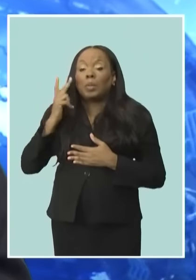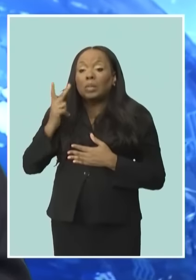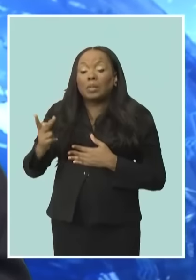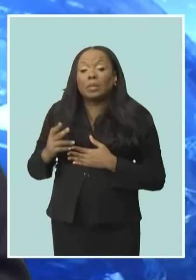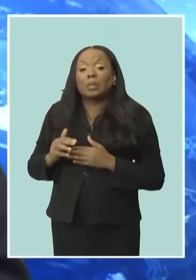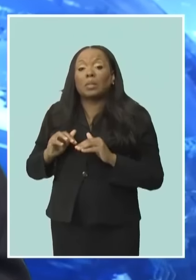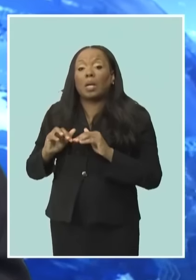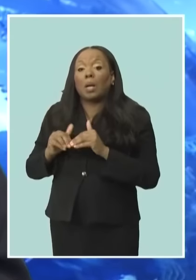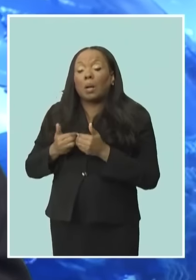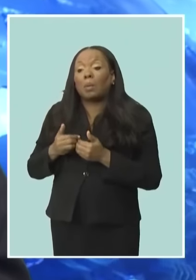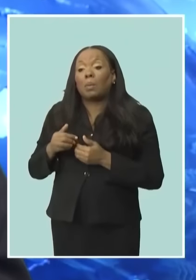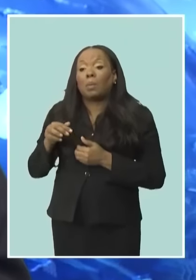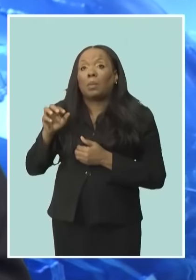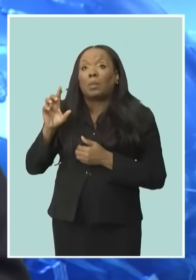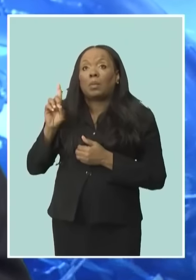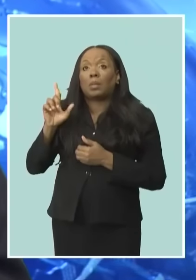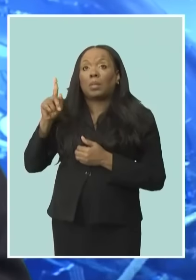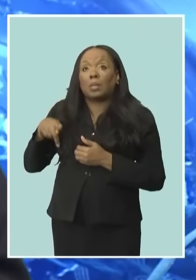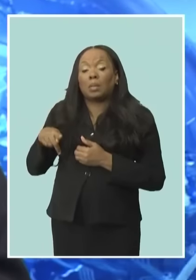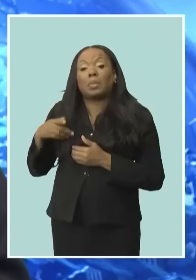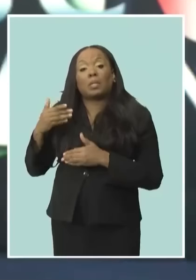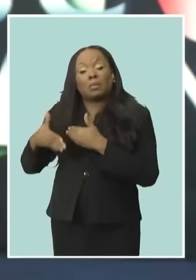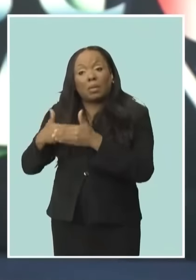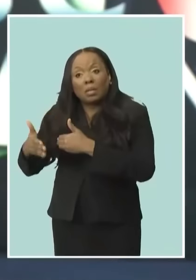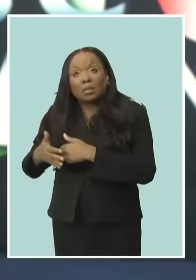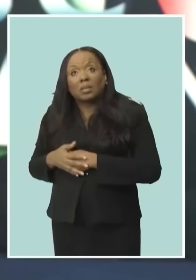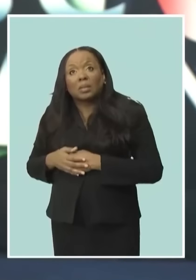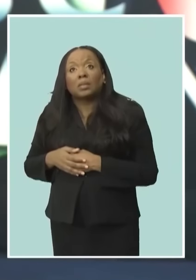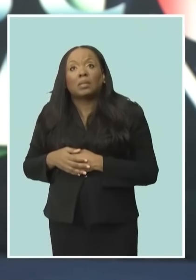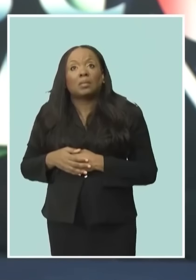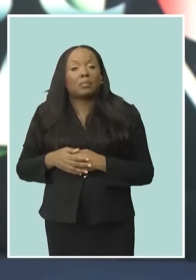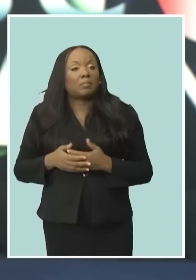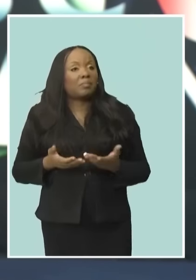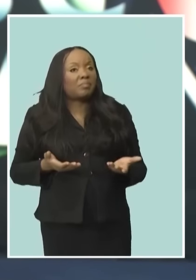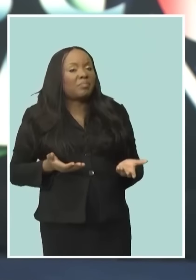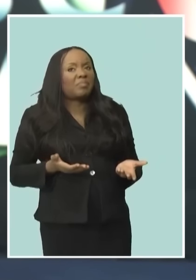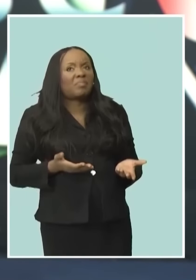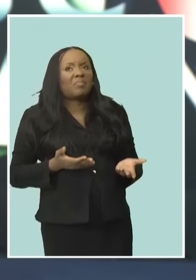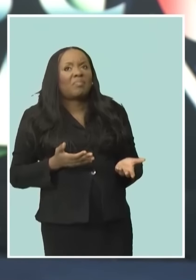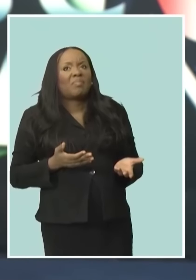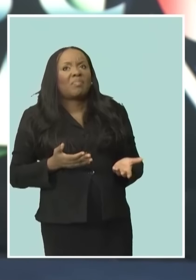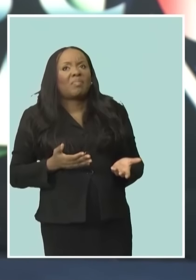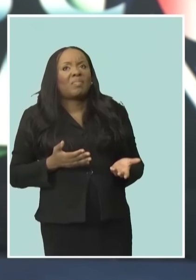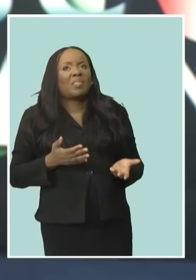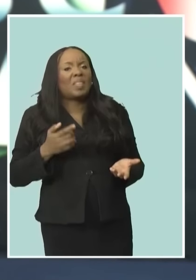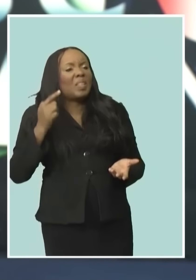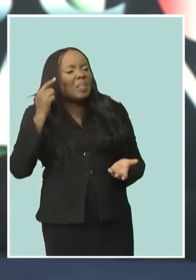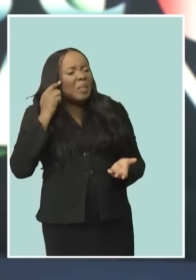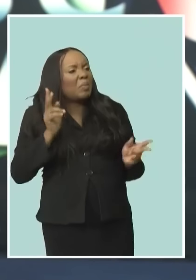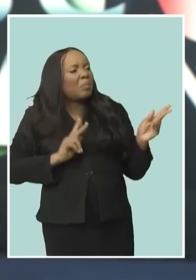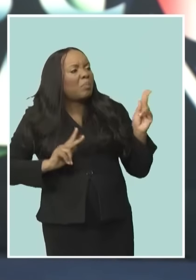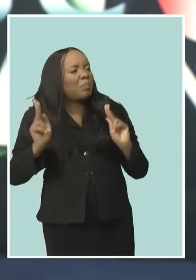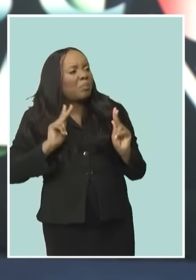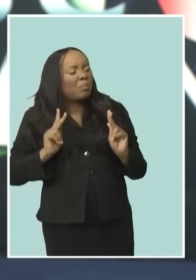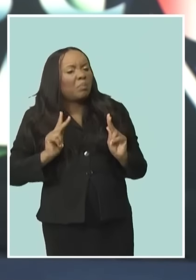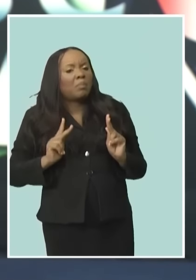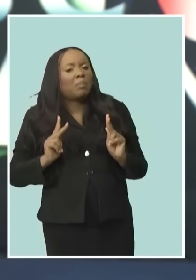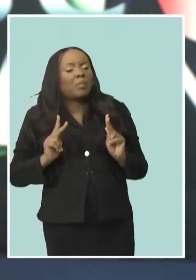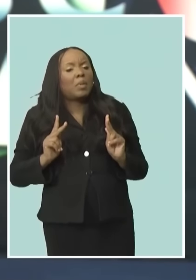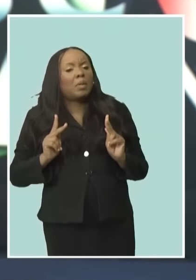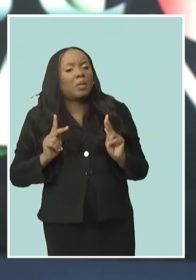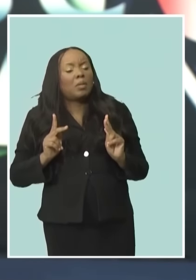is that the seat will continue to be a BLB seat. So would you say that the outcome will be a strong indication of people's perception of the government's